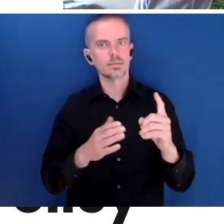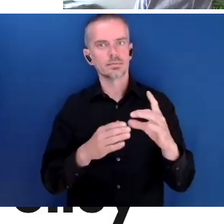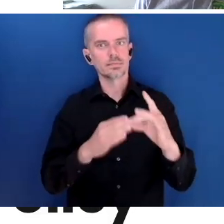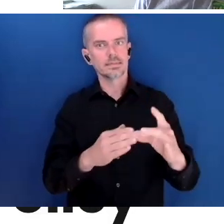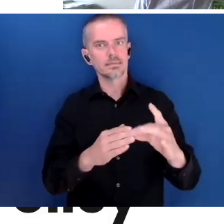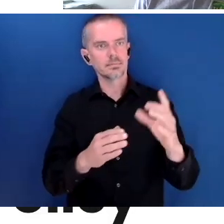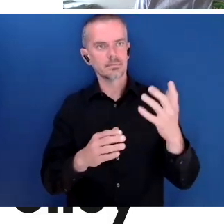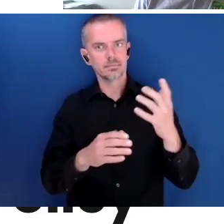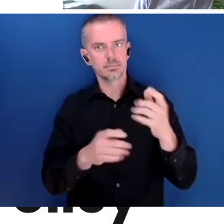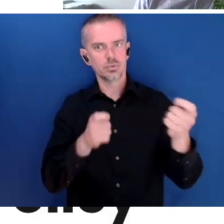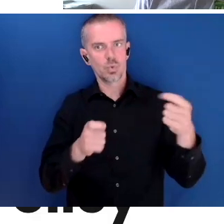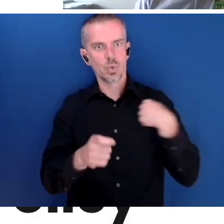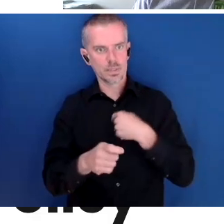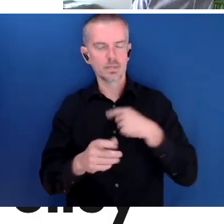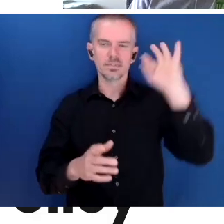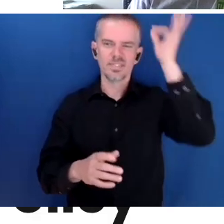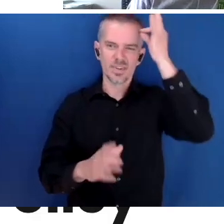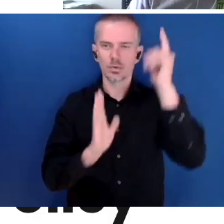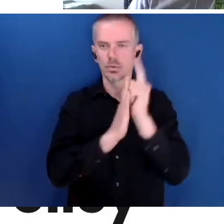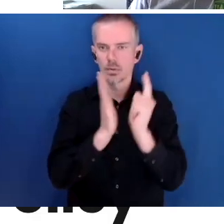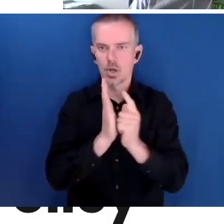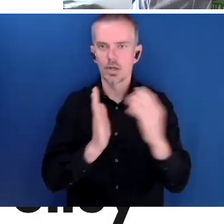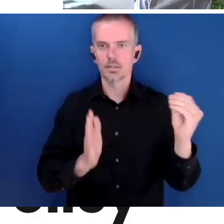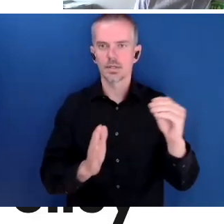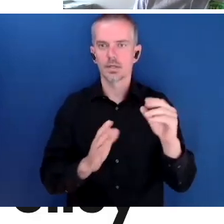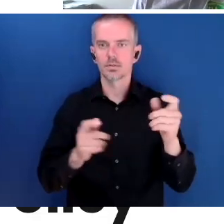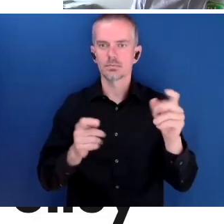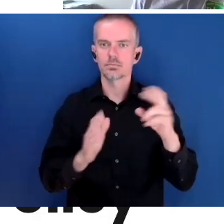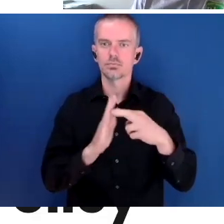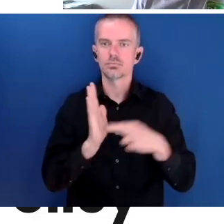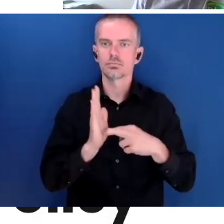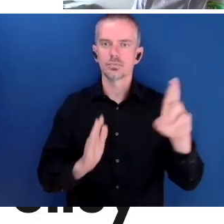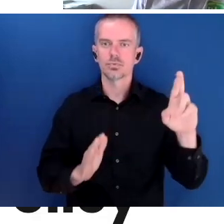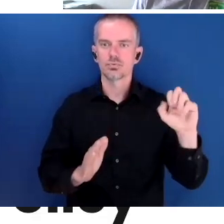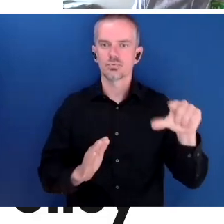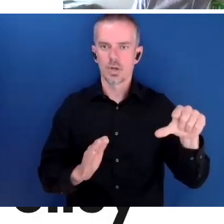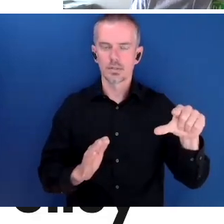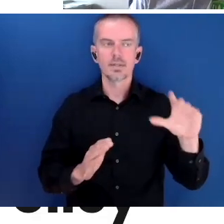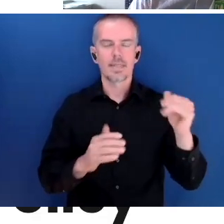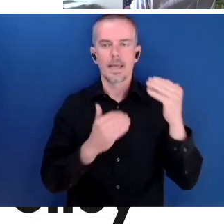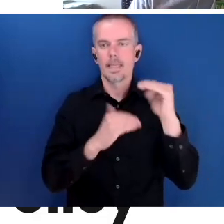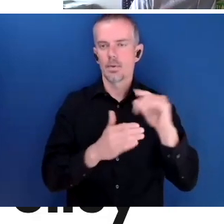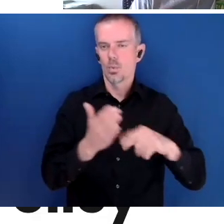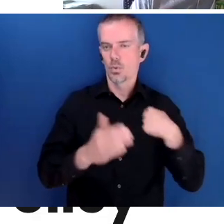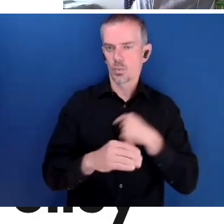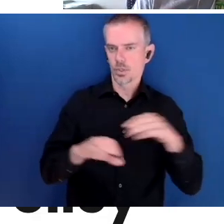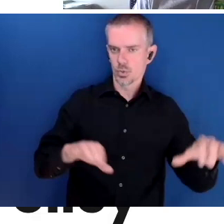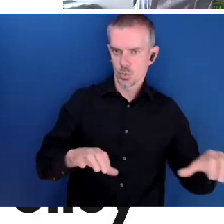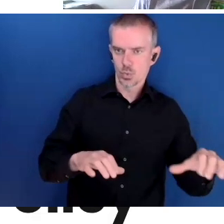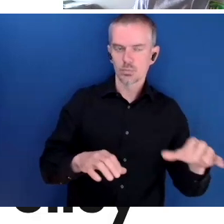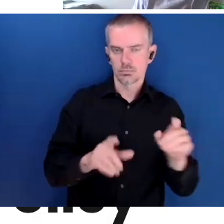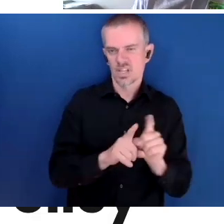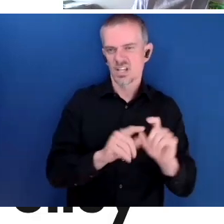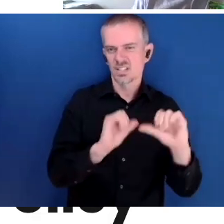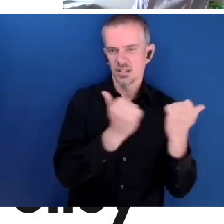those federal laws and regulations that both constrain what we can do as an agency, and then also if you engage